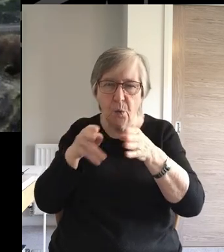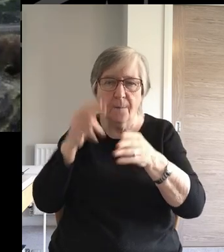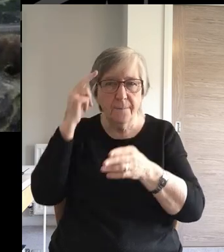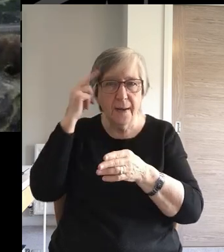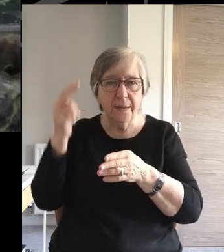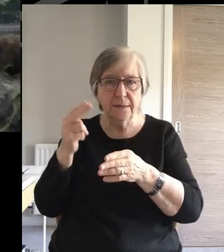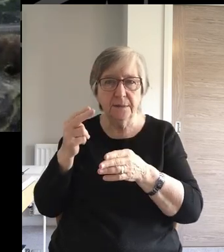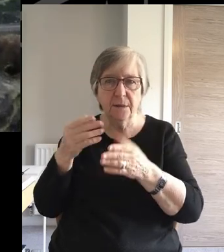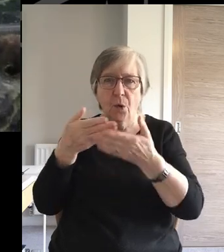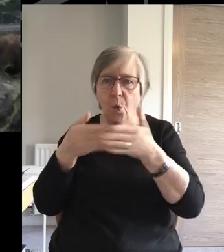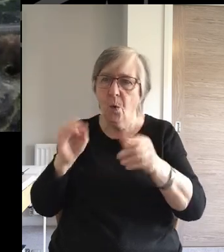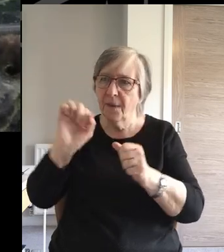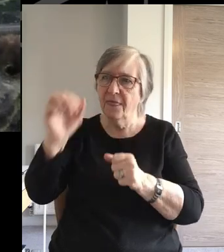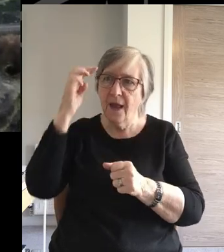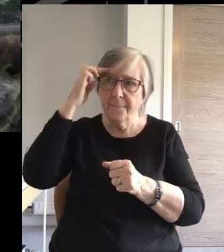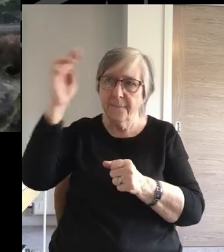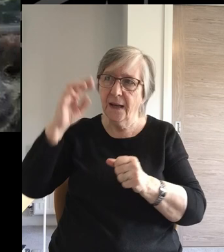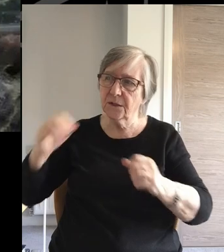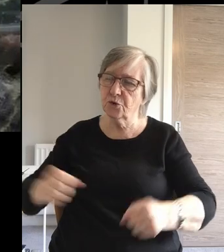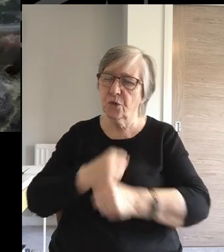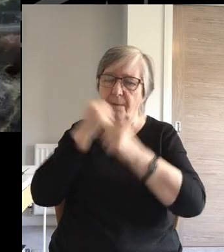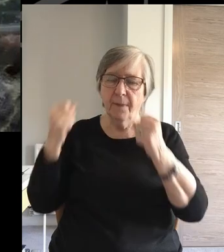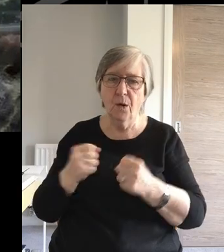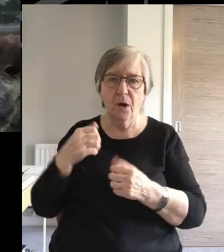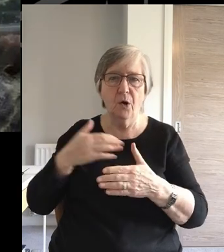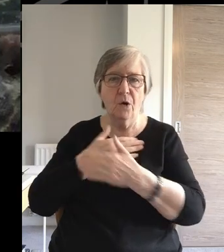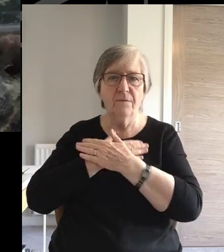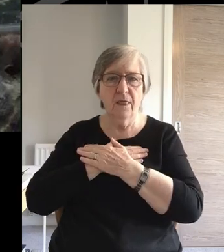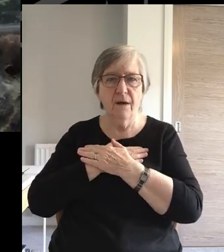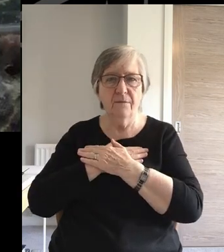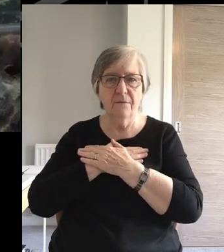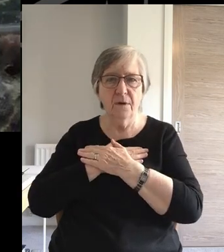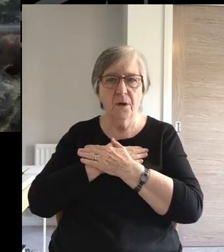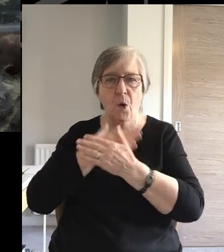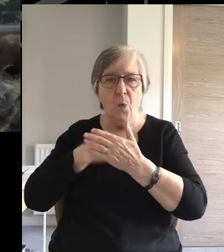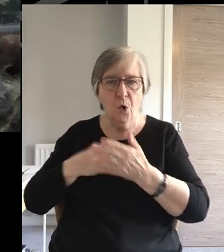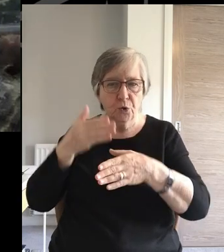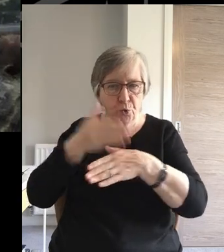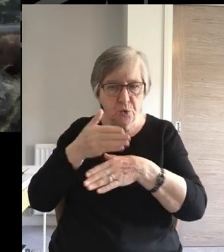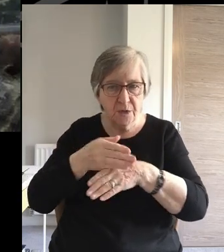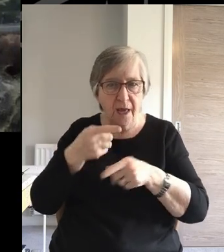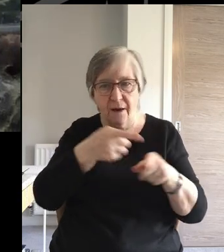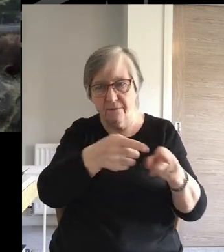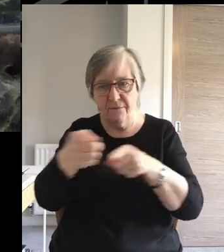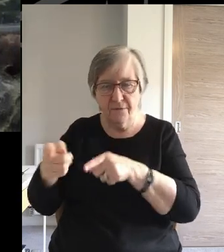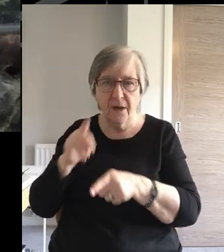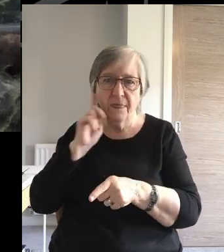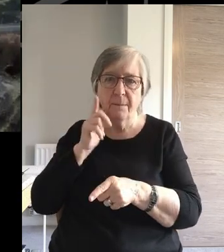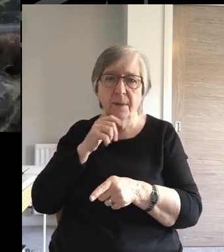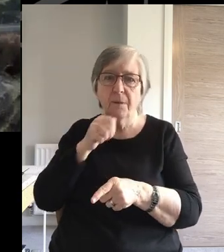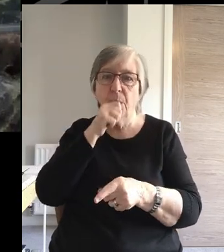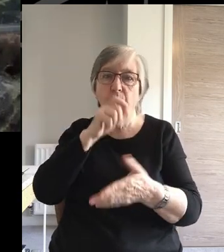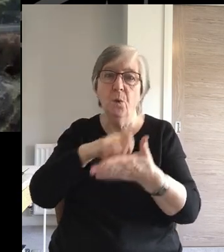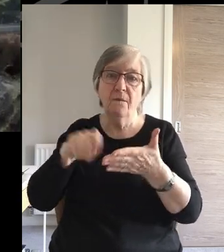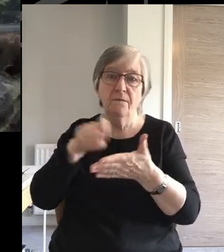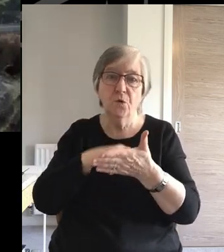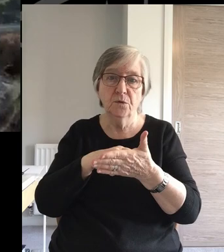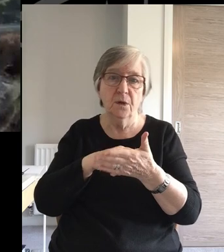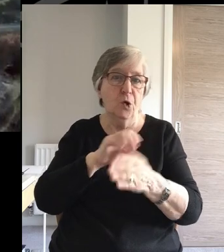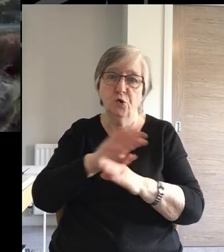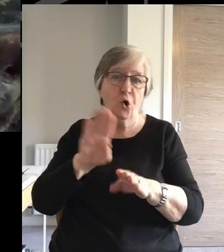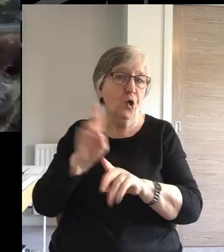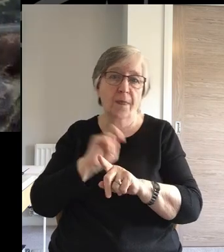the power of love, reflected in a true willingness to serve those who elected them and not those